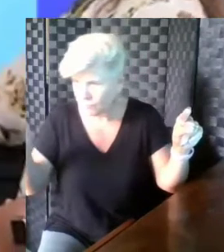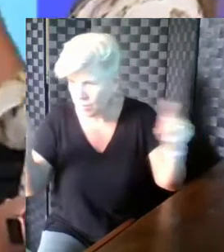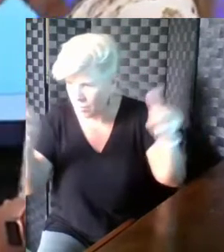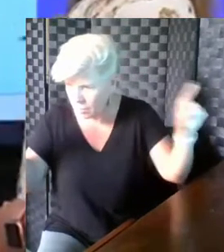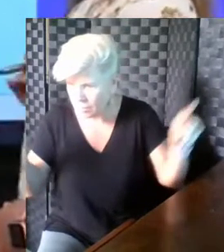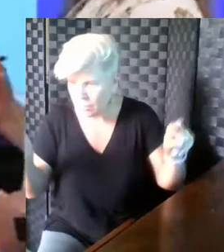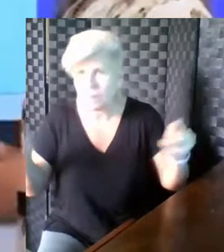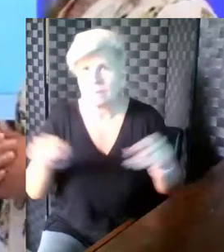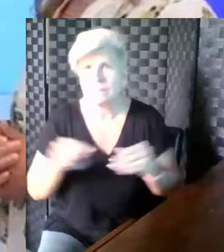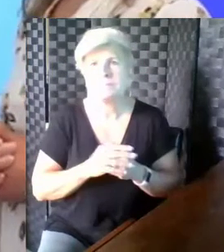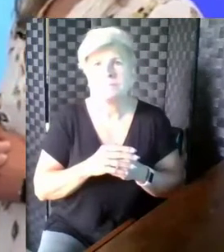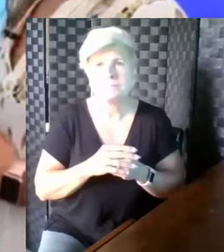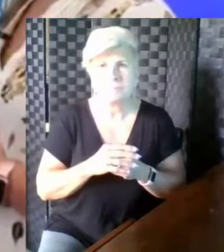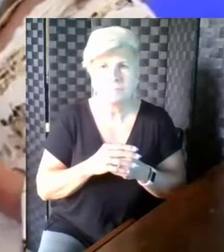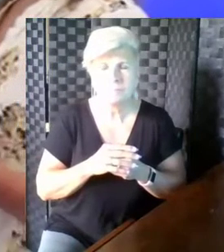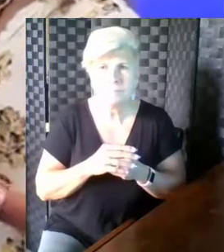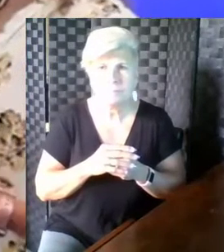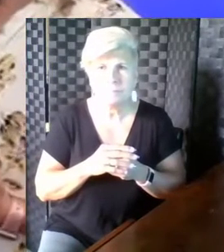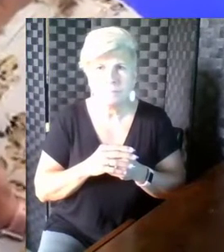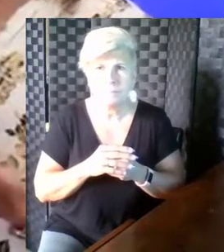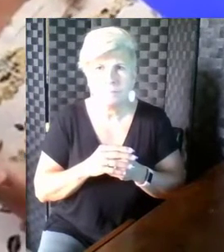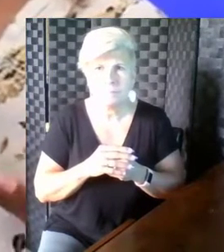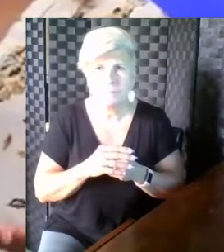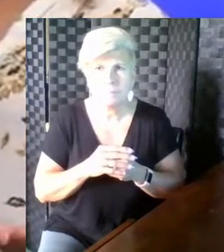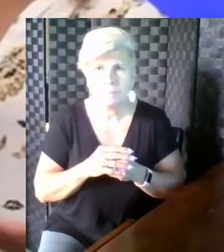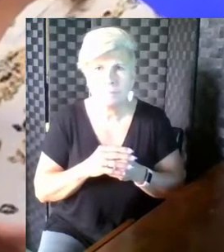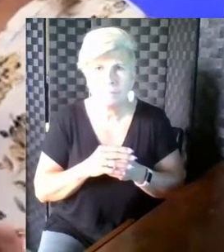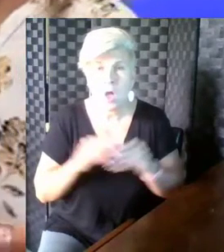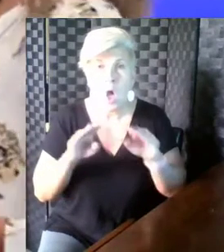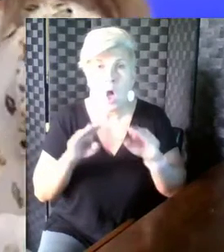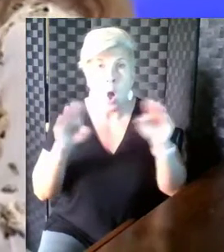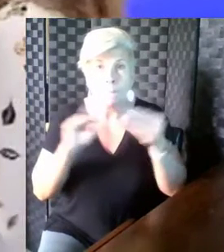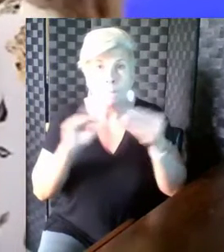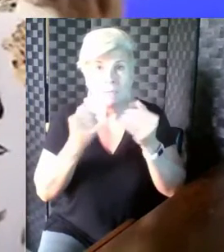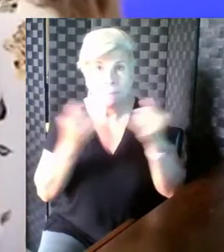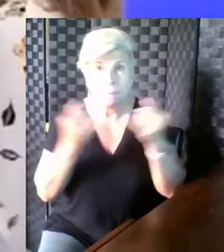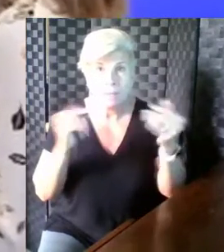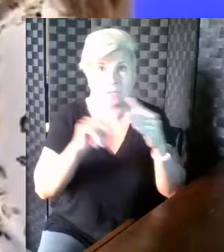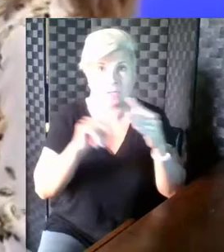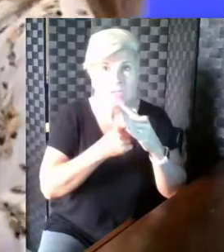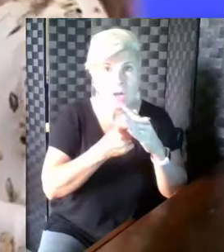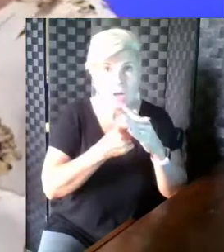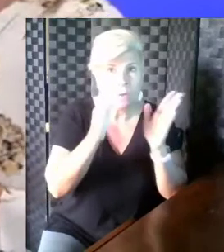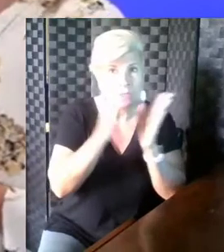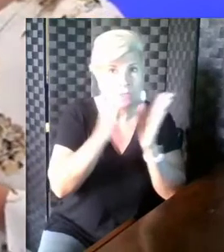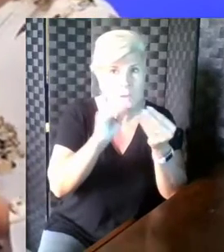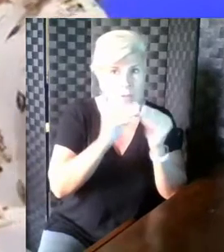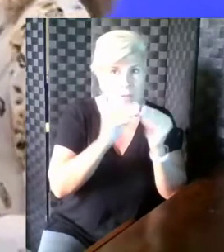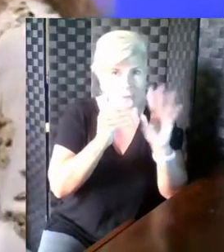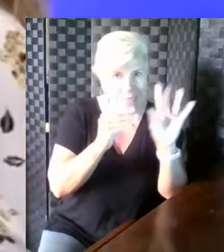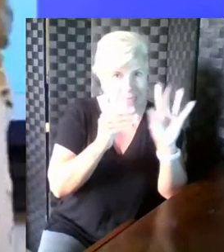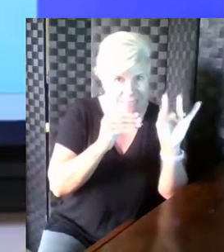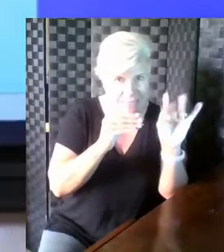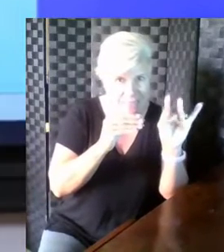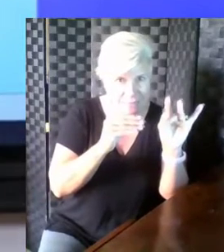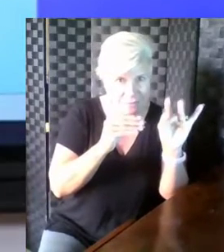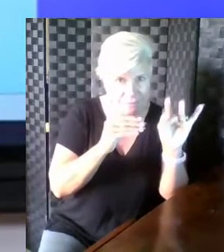arrow, goes all the way across to the other side, and ends with an arrow. An open number line is going to start with our smallest number, our